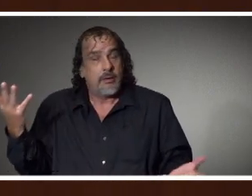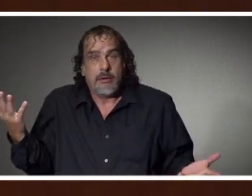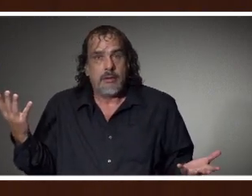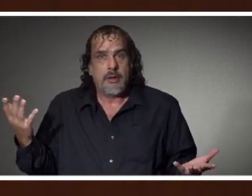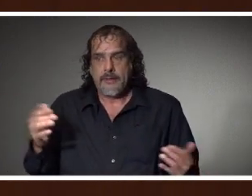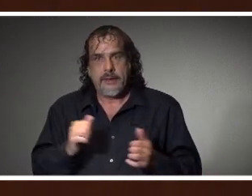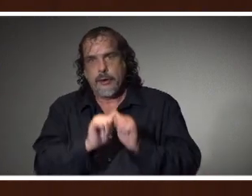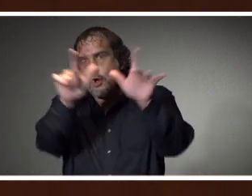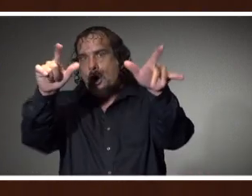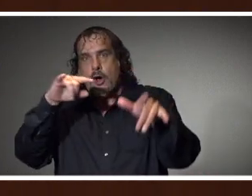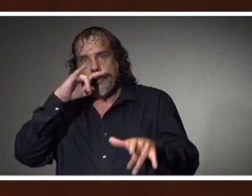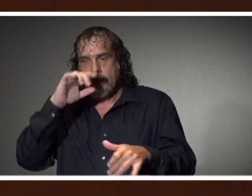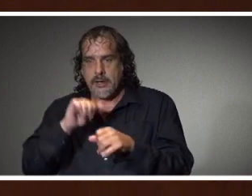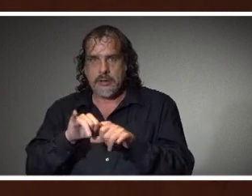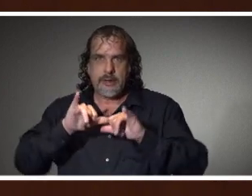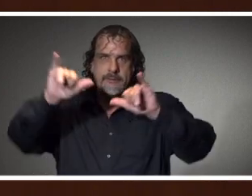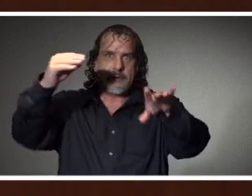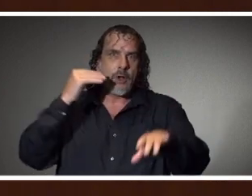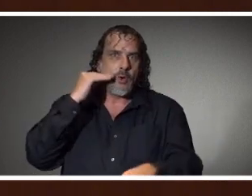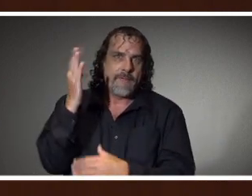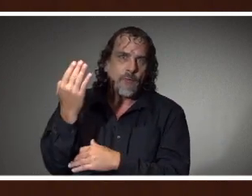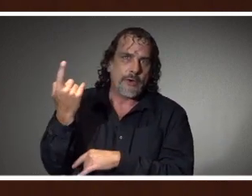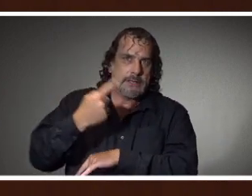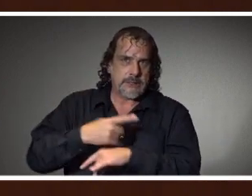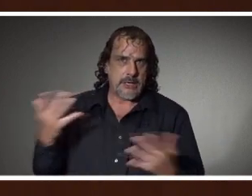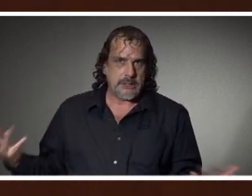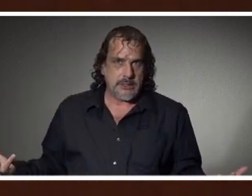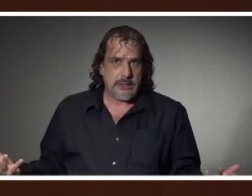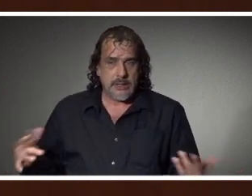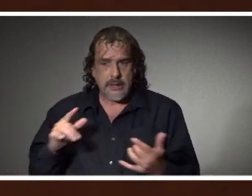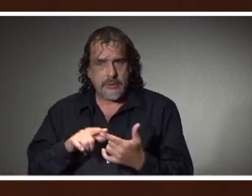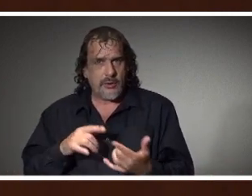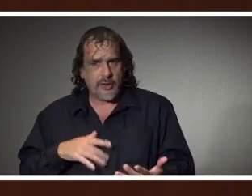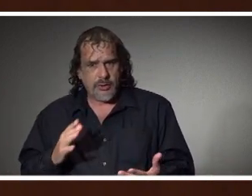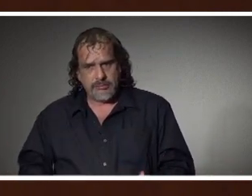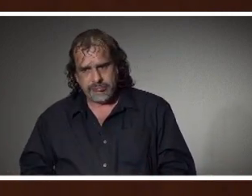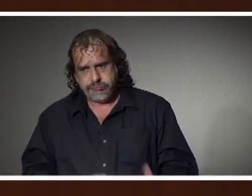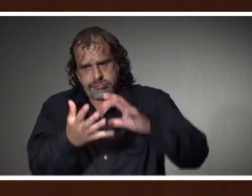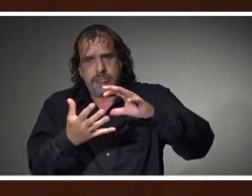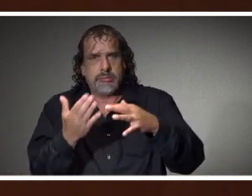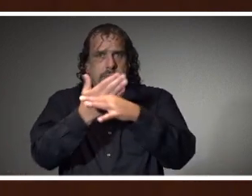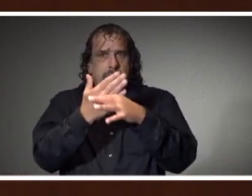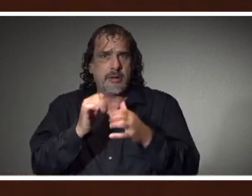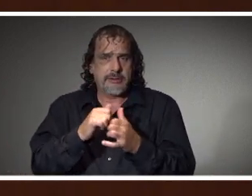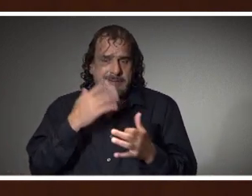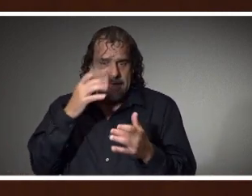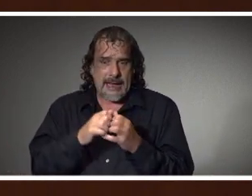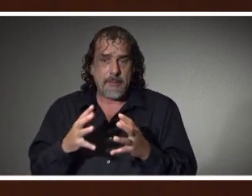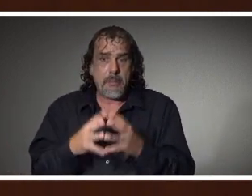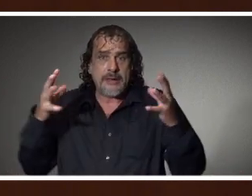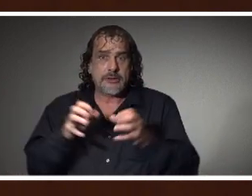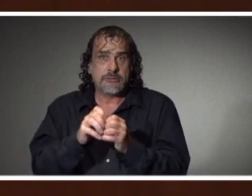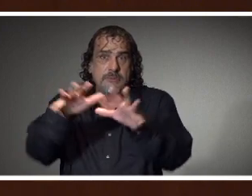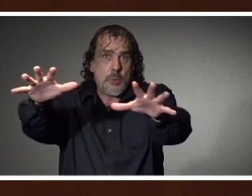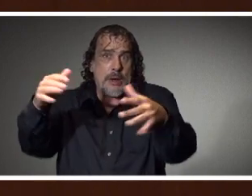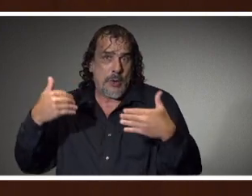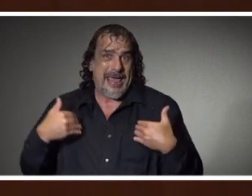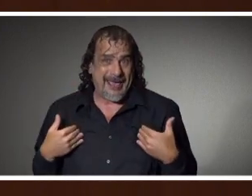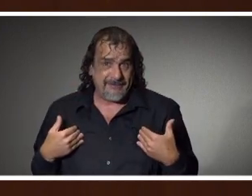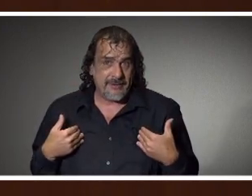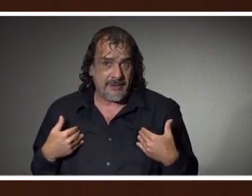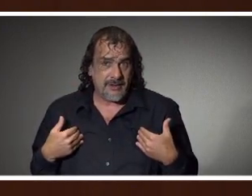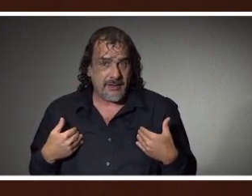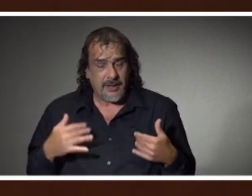are going to need to go home for a quarantine period. And so it could be disruptive depending on how common it is within the schools. And then certainly there will